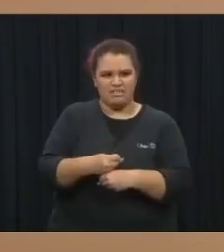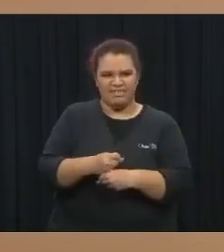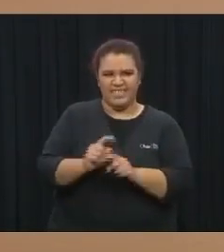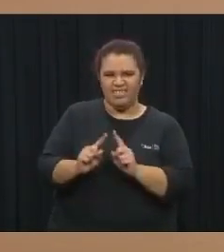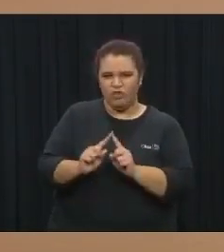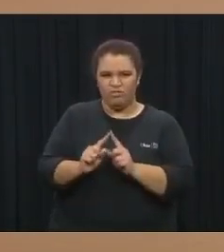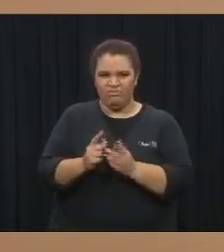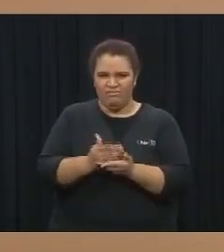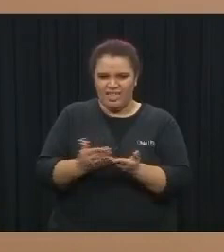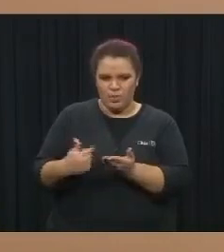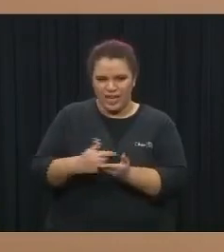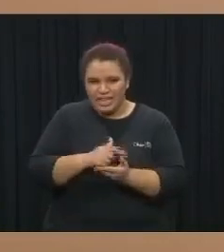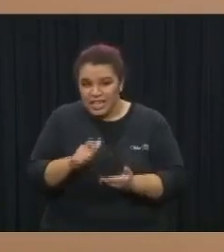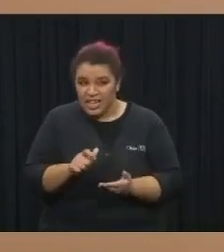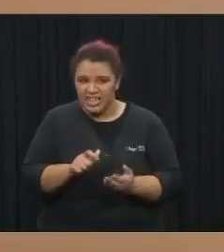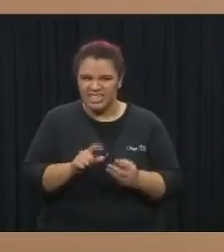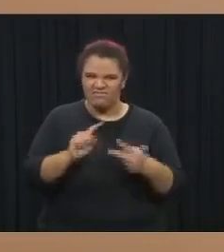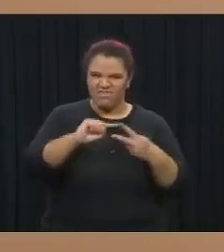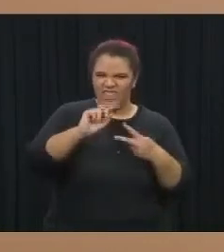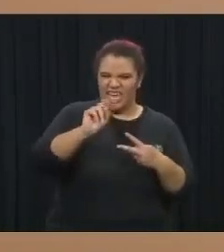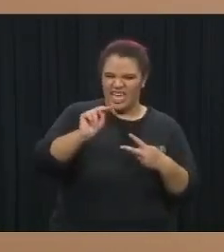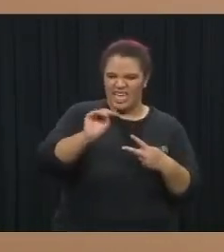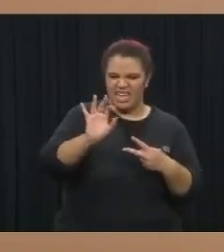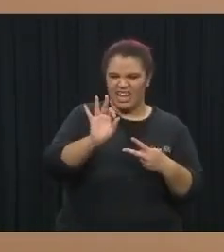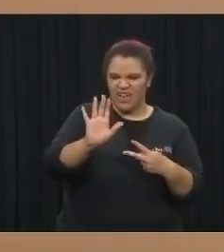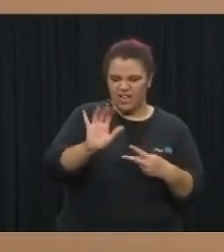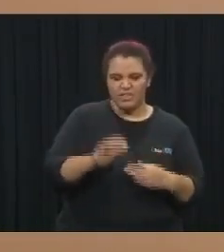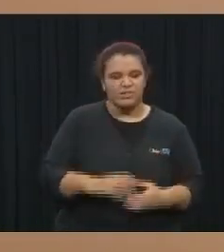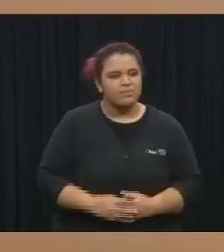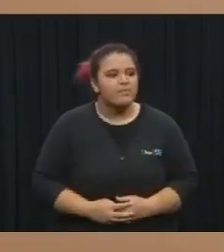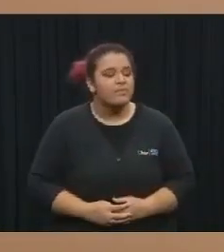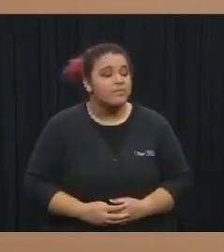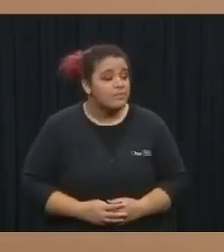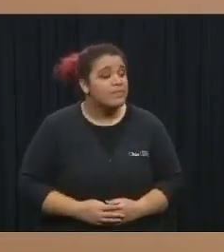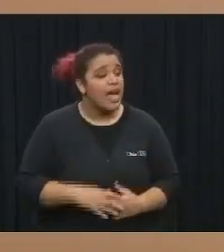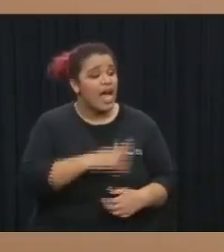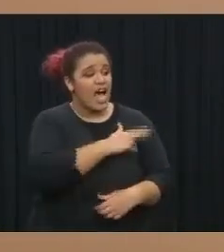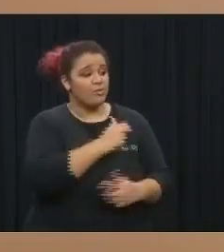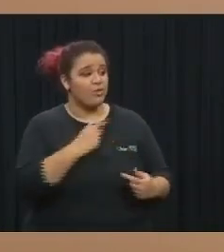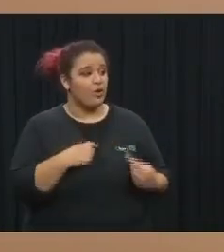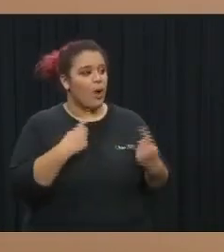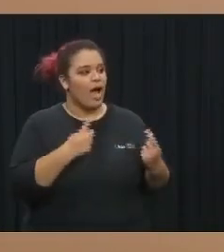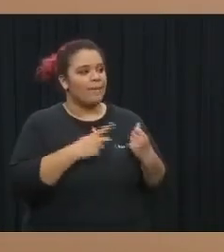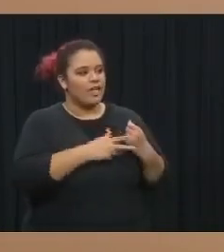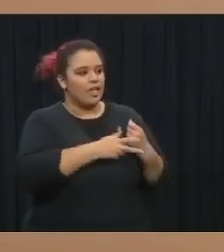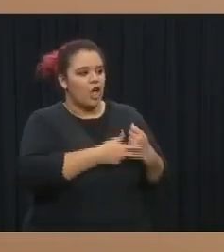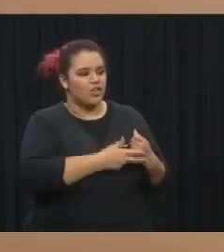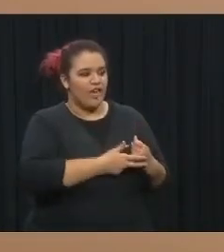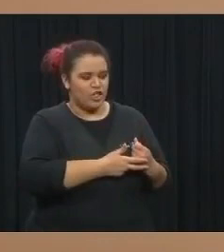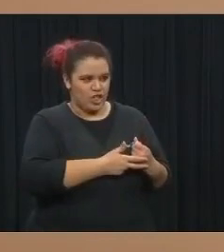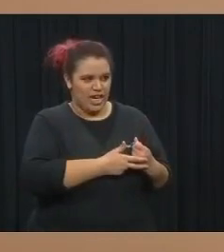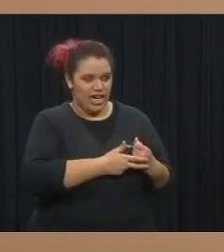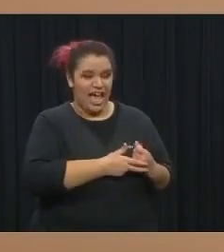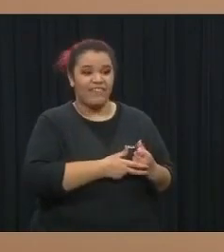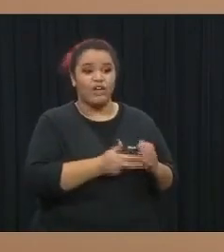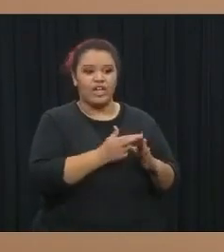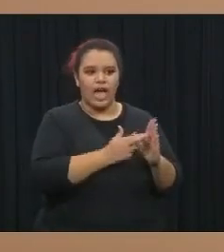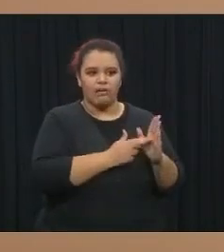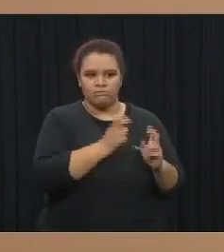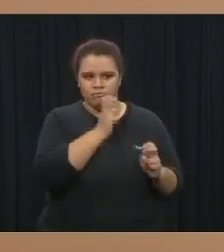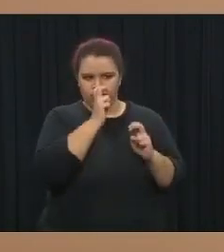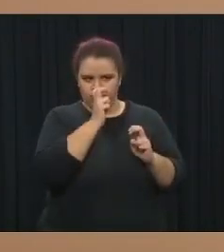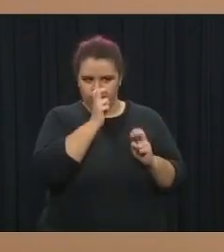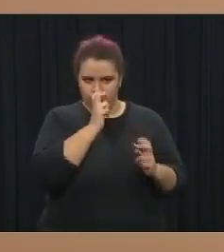Yes, the hospitals have for a while now been on conservation and have very strict guidelines, and there are unique things happening. I